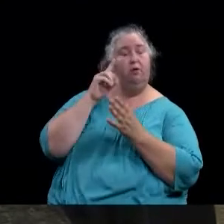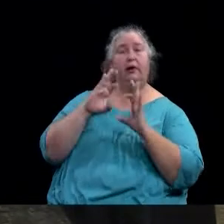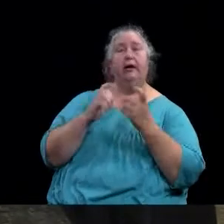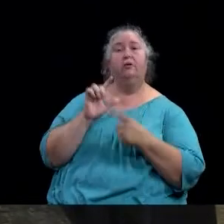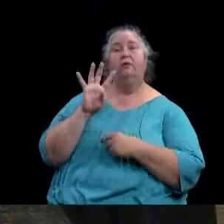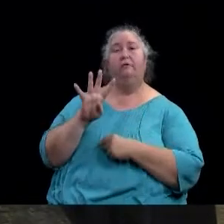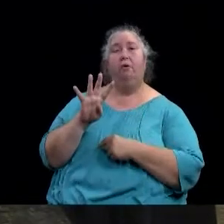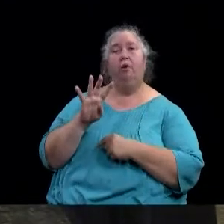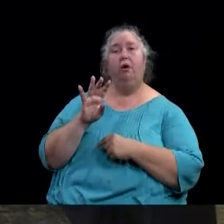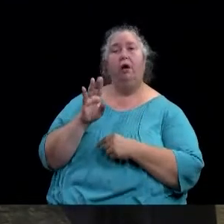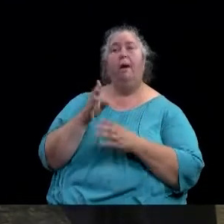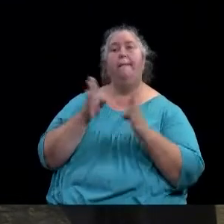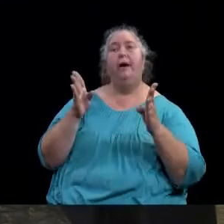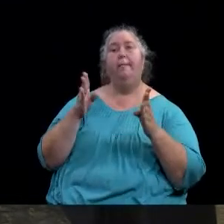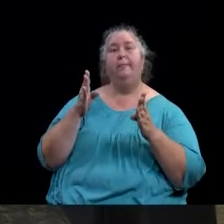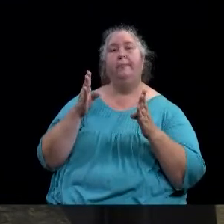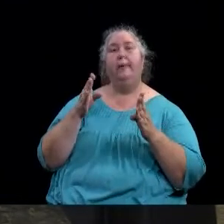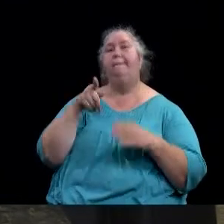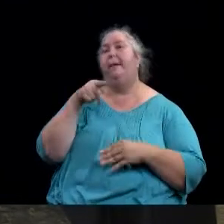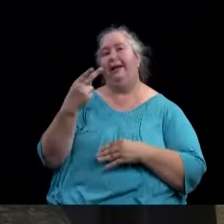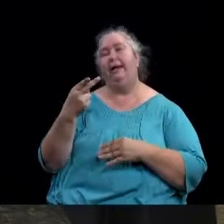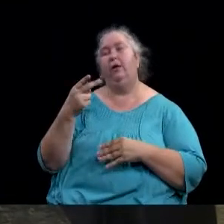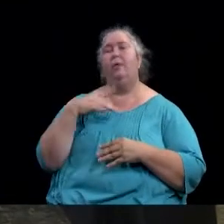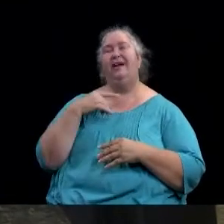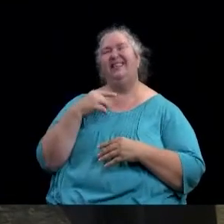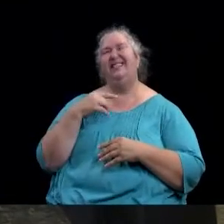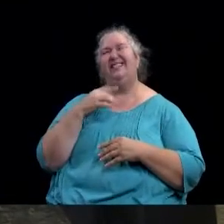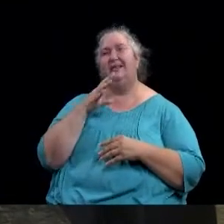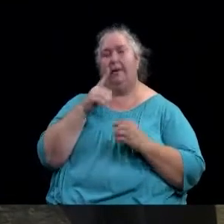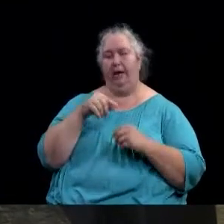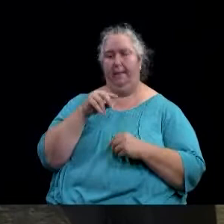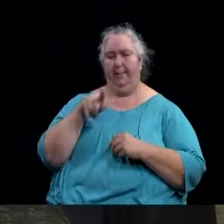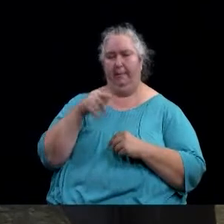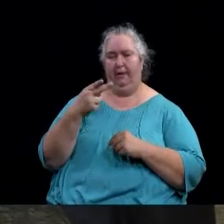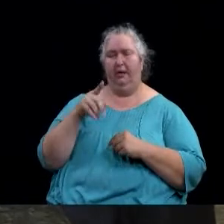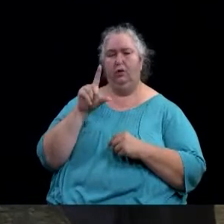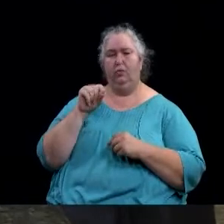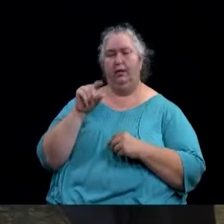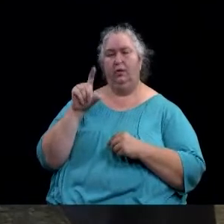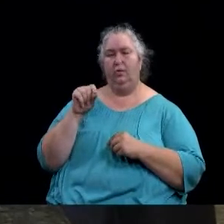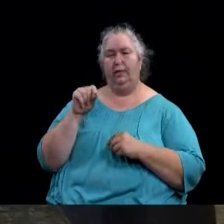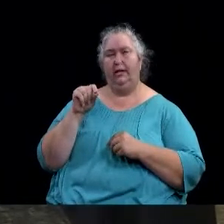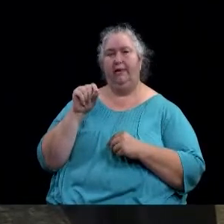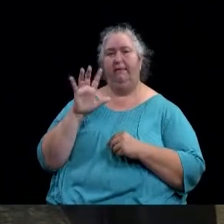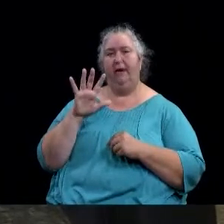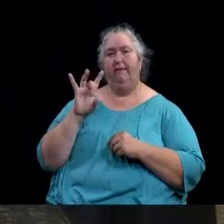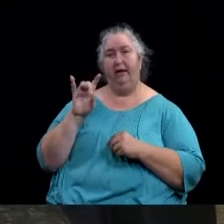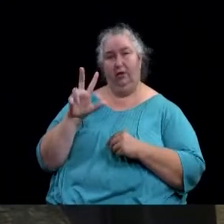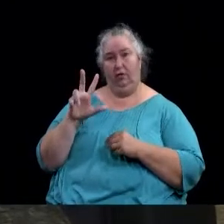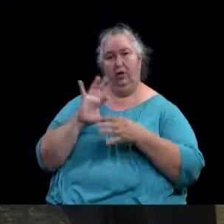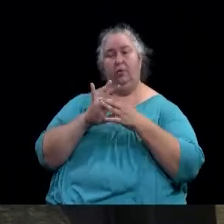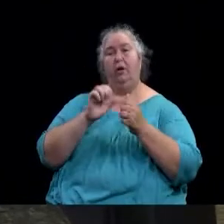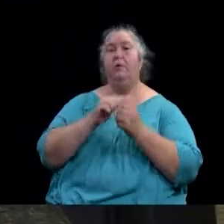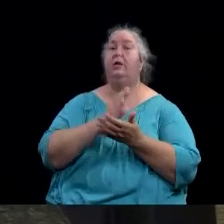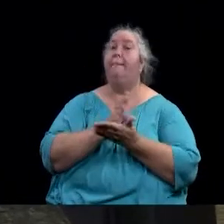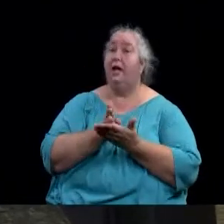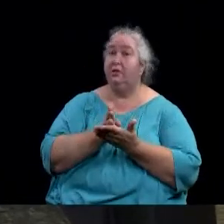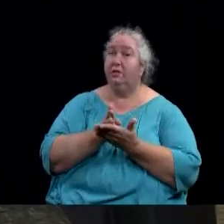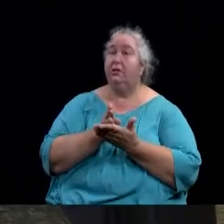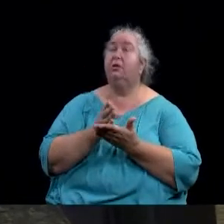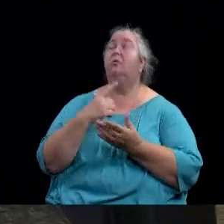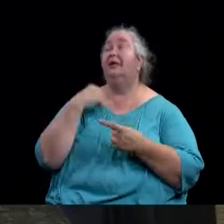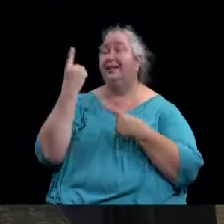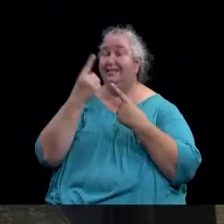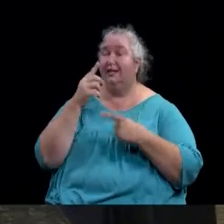public hearing 2020-583 related to the budget. Of course, we're considering a resolution to adopt and approve the City of Waco